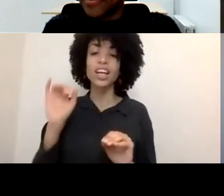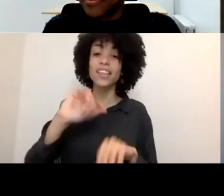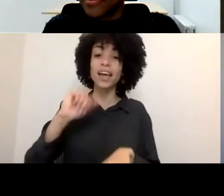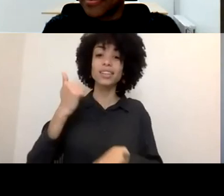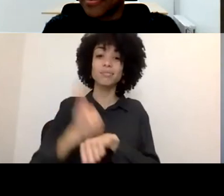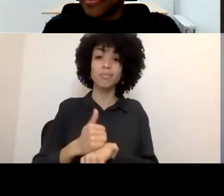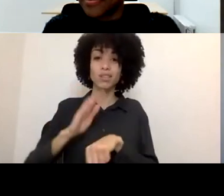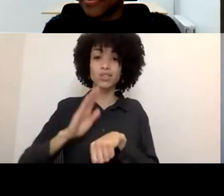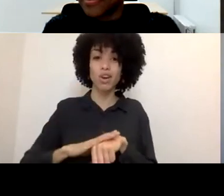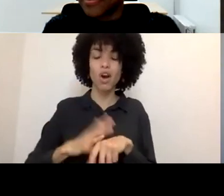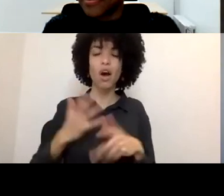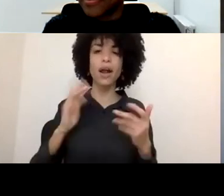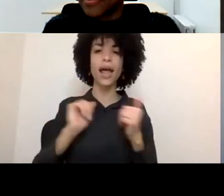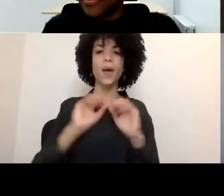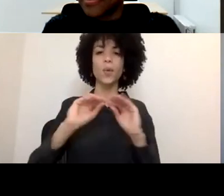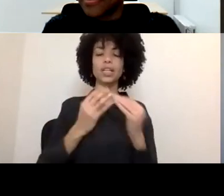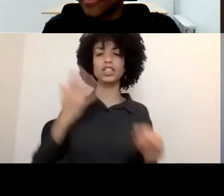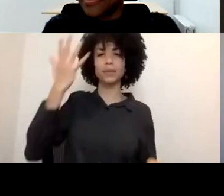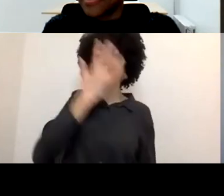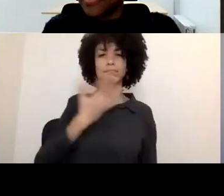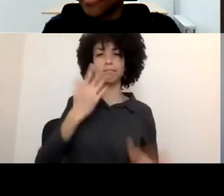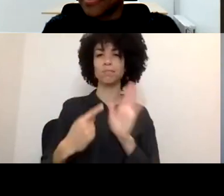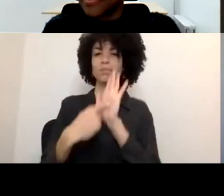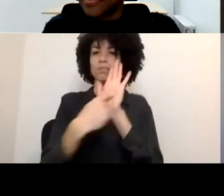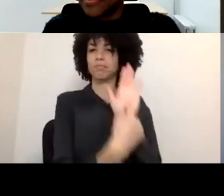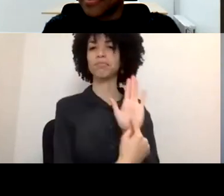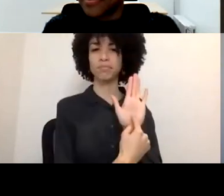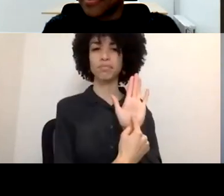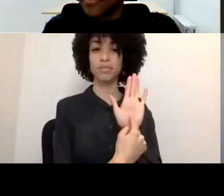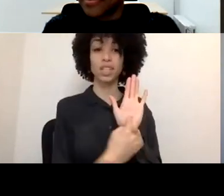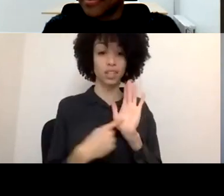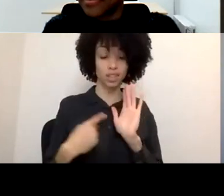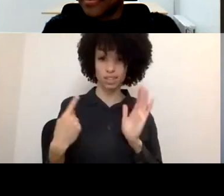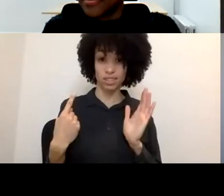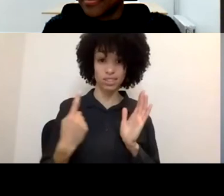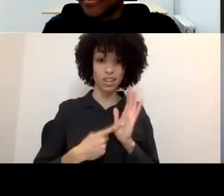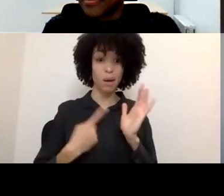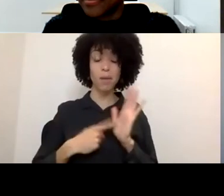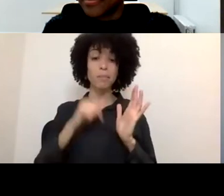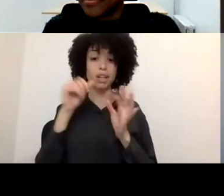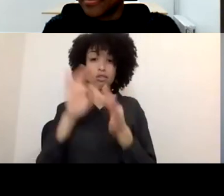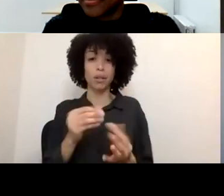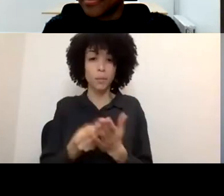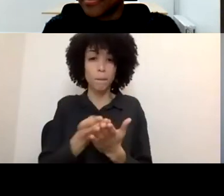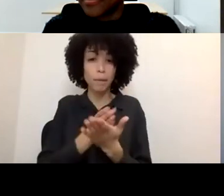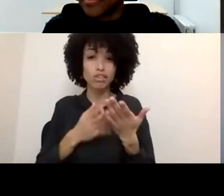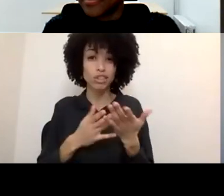look at the organizations. And it may not have to do just with budget size